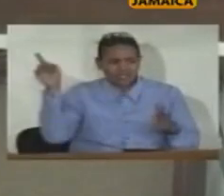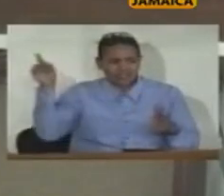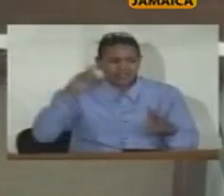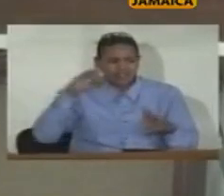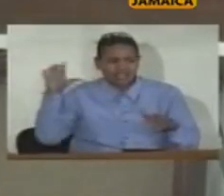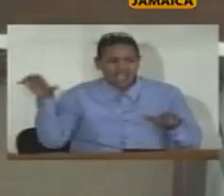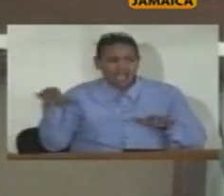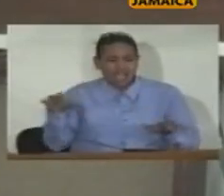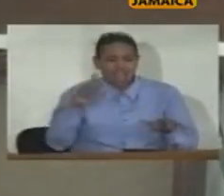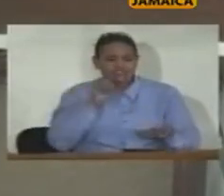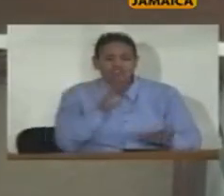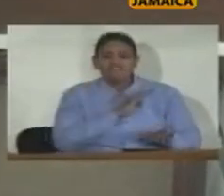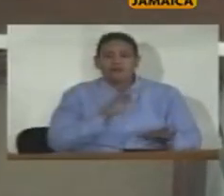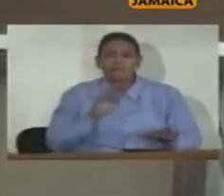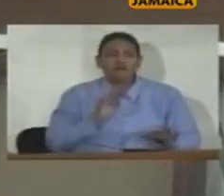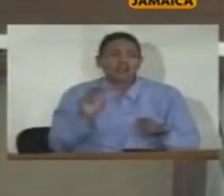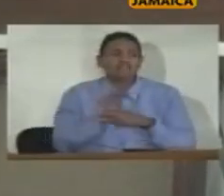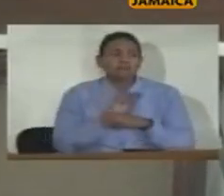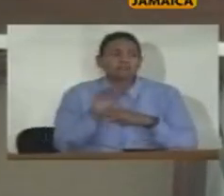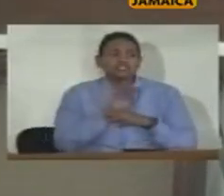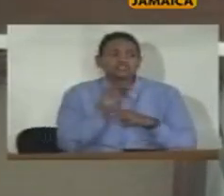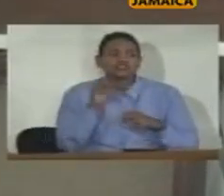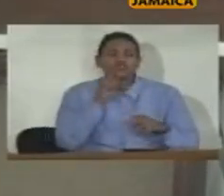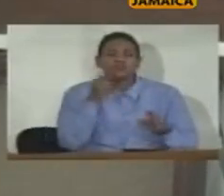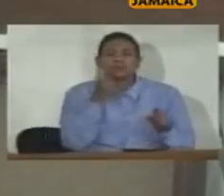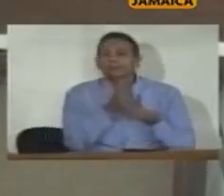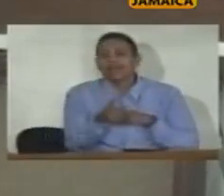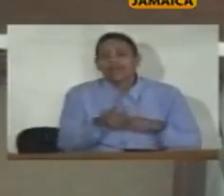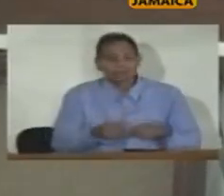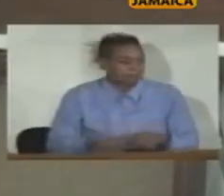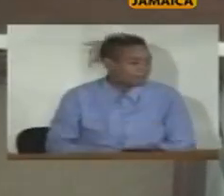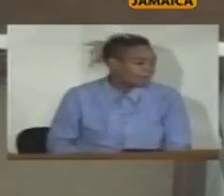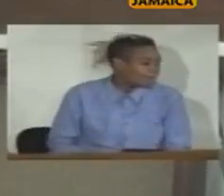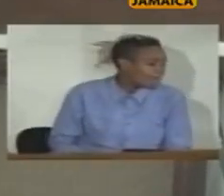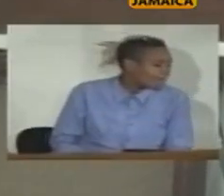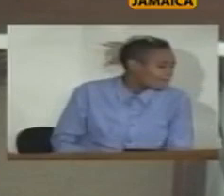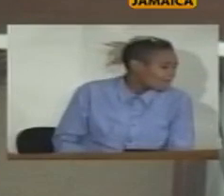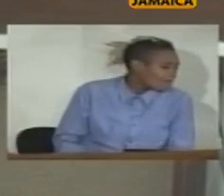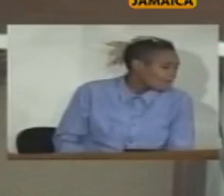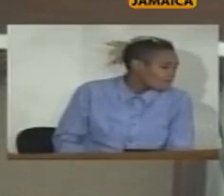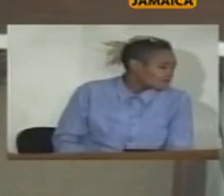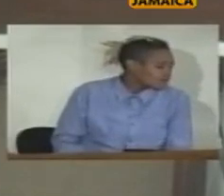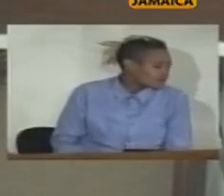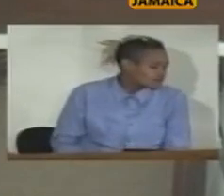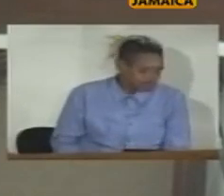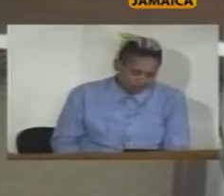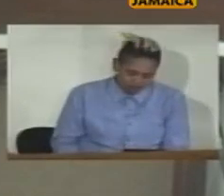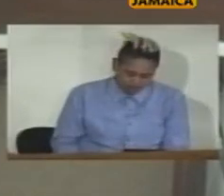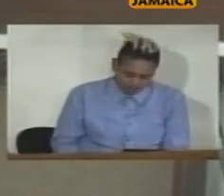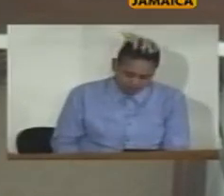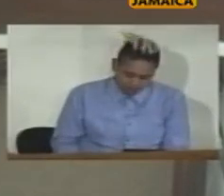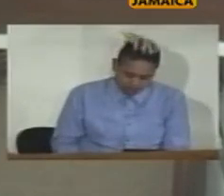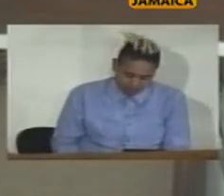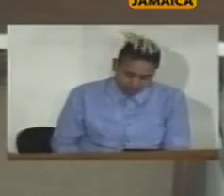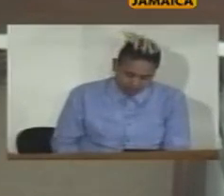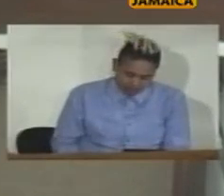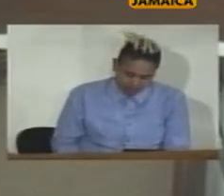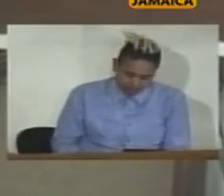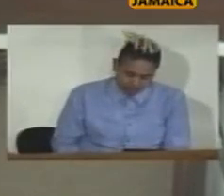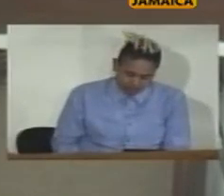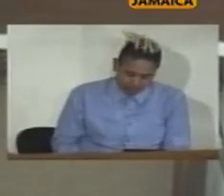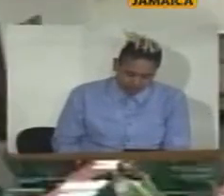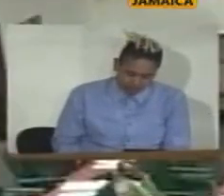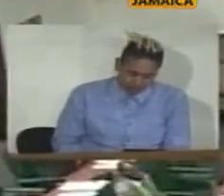the board and the ministry. Mr. Speaker, Mr. Bunting. This is dishonesty. Mr. Bunting. Yes, Mr.